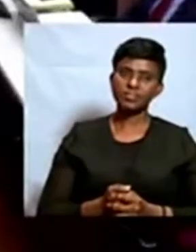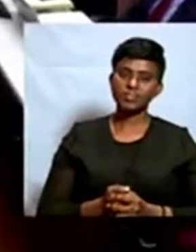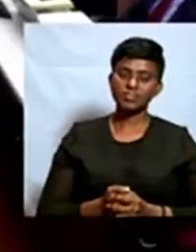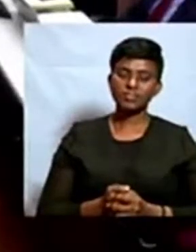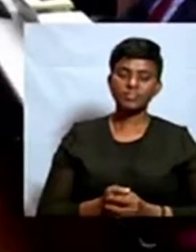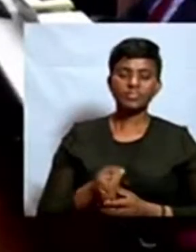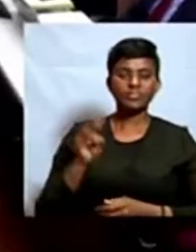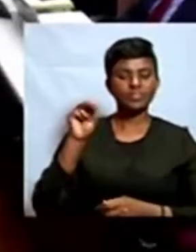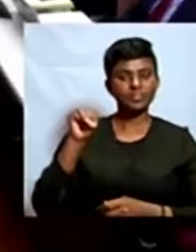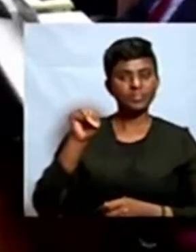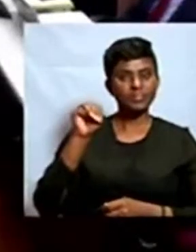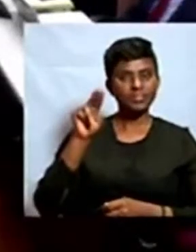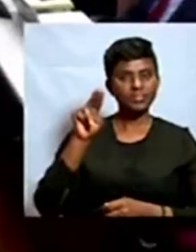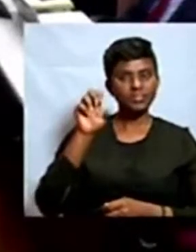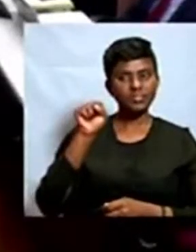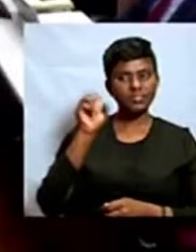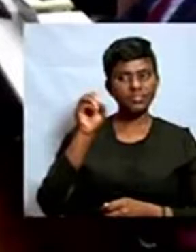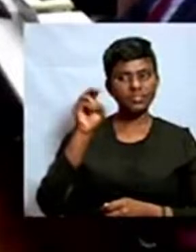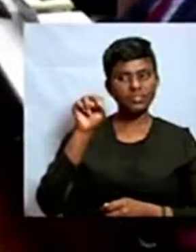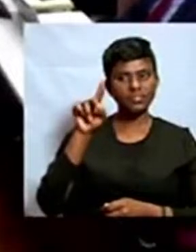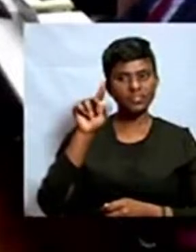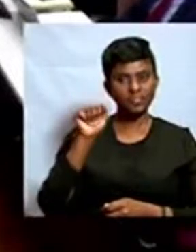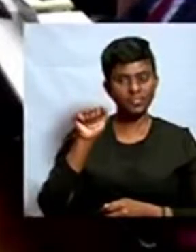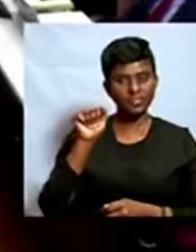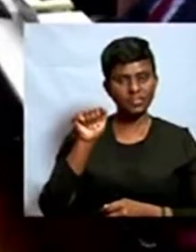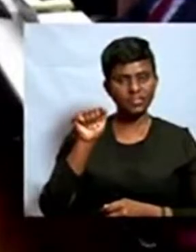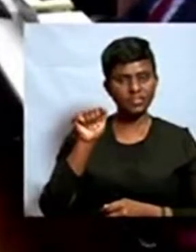Honorable Msonda,